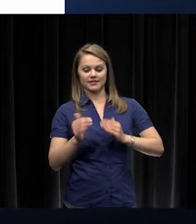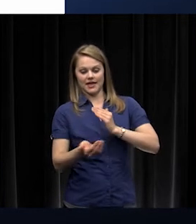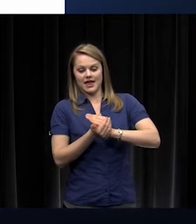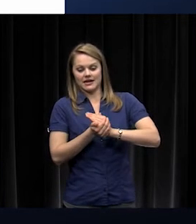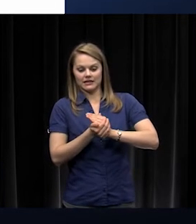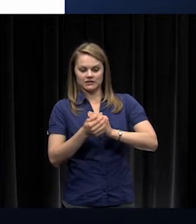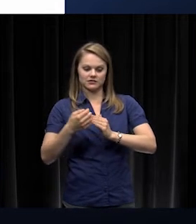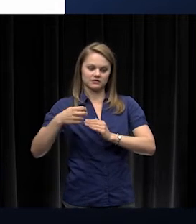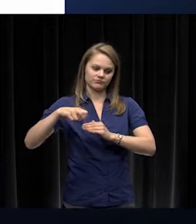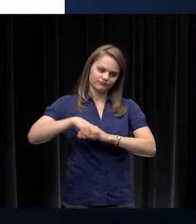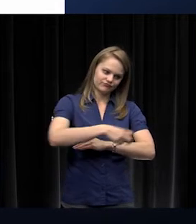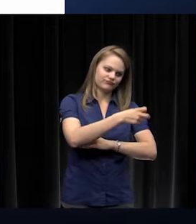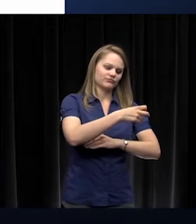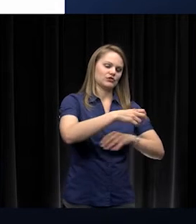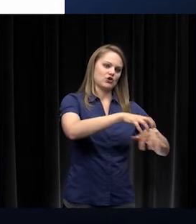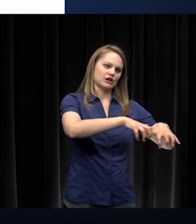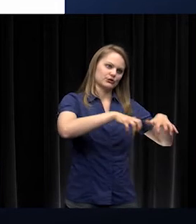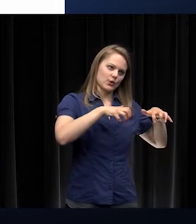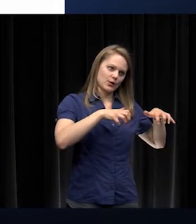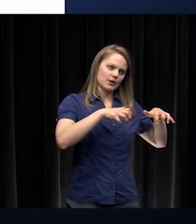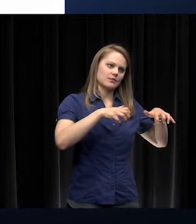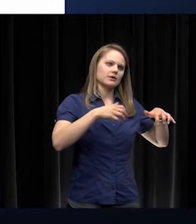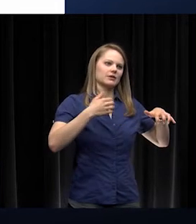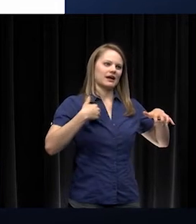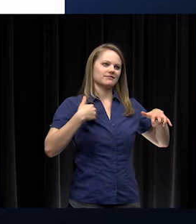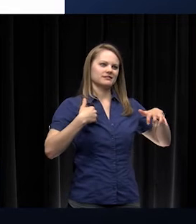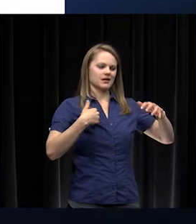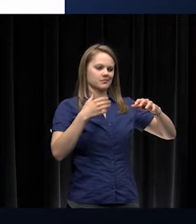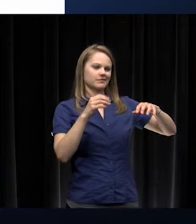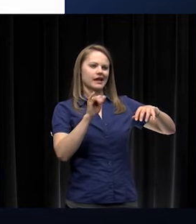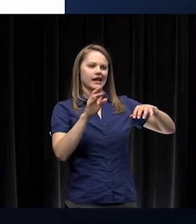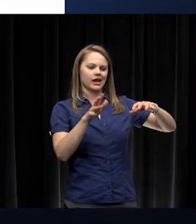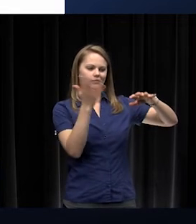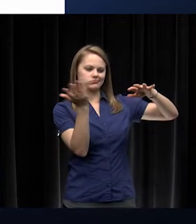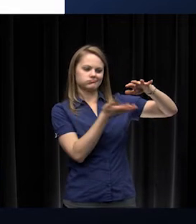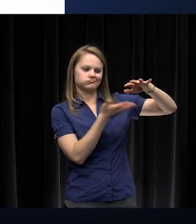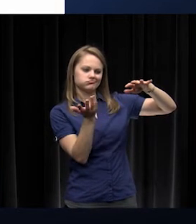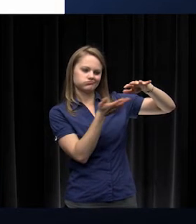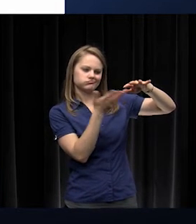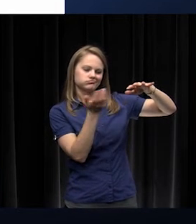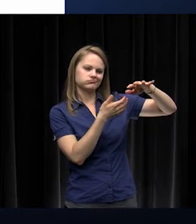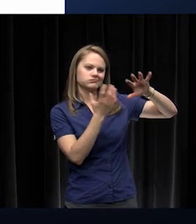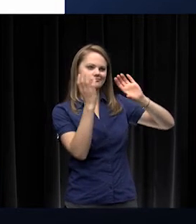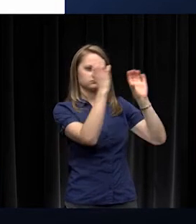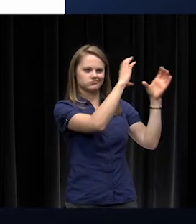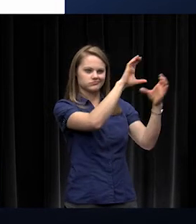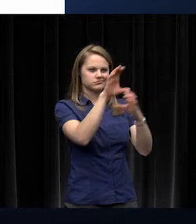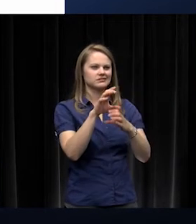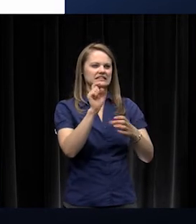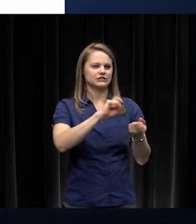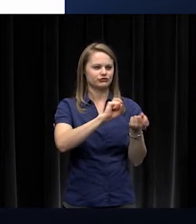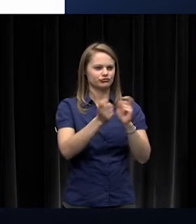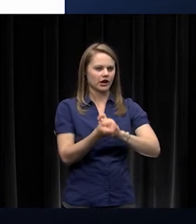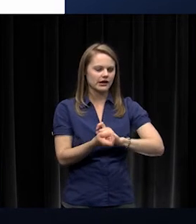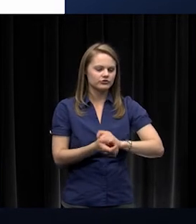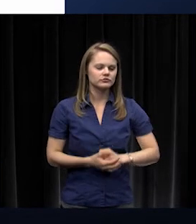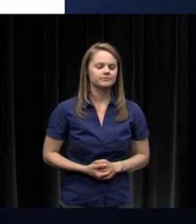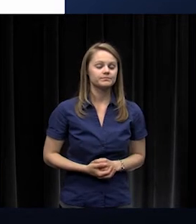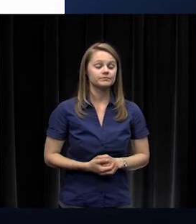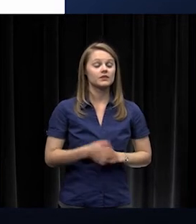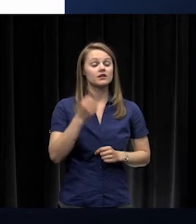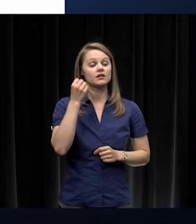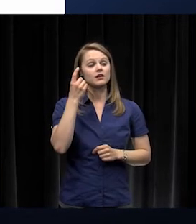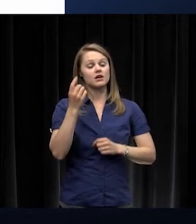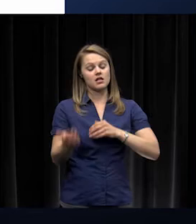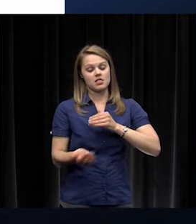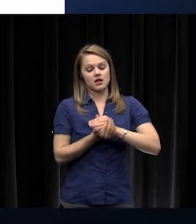have some circulation and level changes issues that we have to deal with. But it'll the annex will have a kind of a